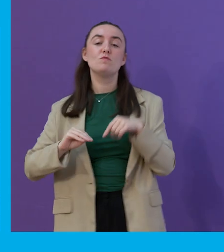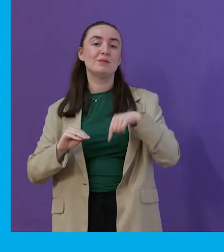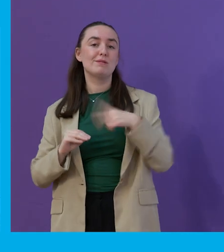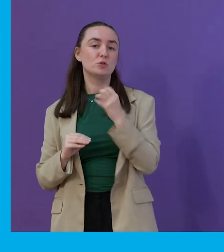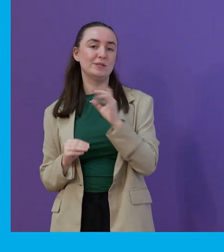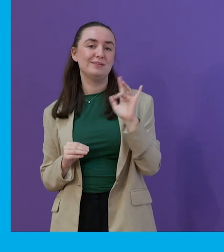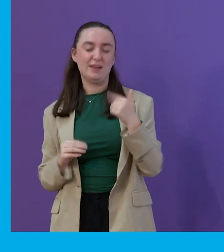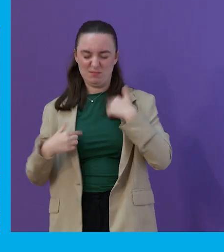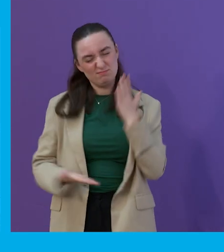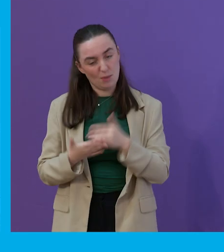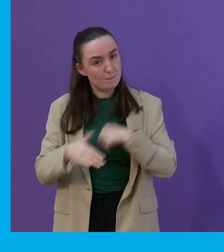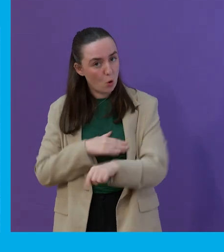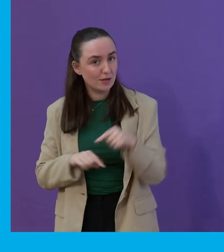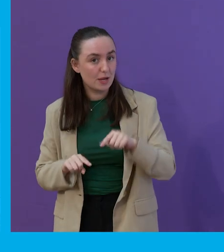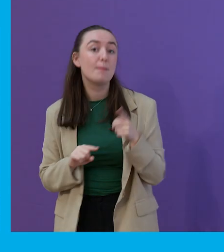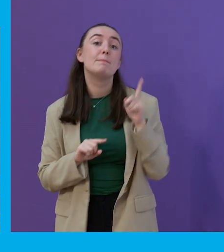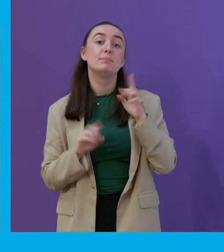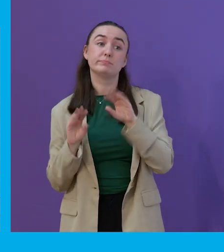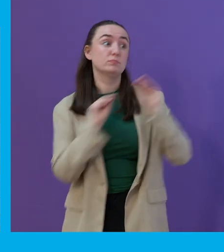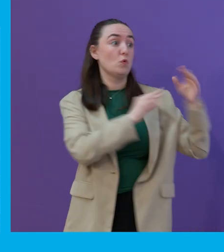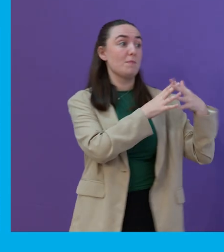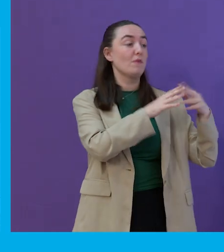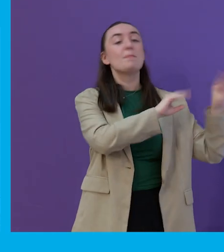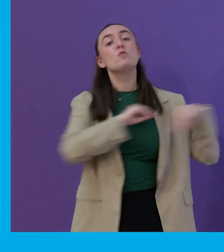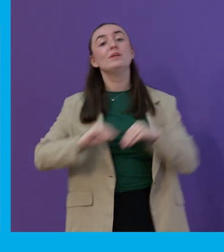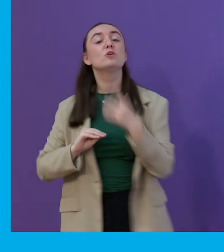in Edinburgh, I moved back on the 2nd of August,